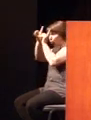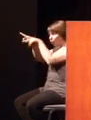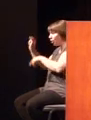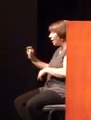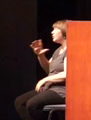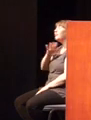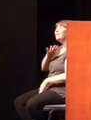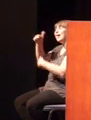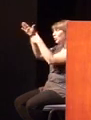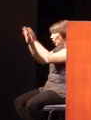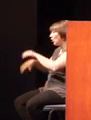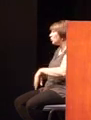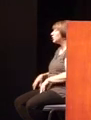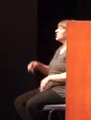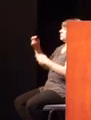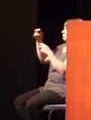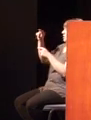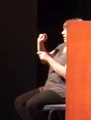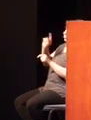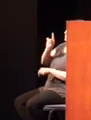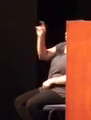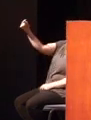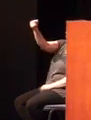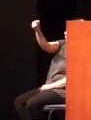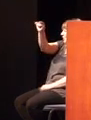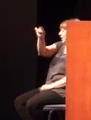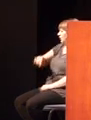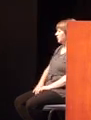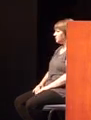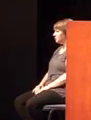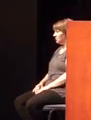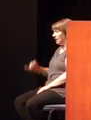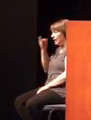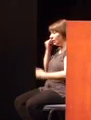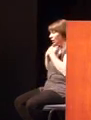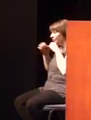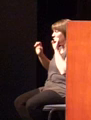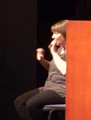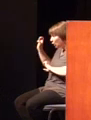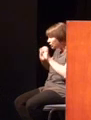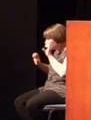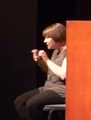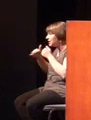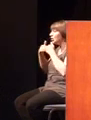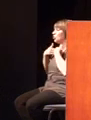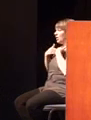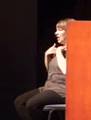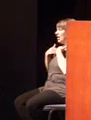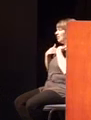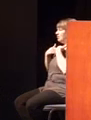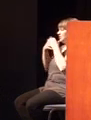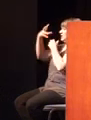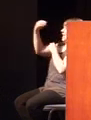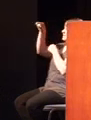as you need. They are located in the lobby where you entered. And in case of emergency, we have exits at the back where you